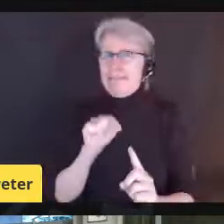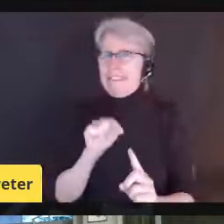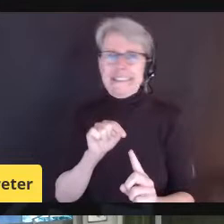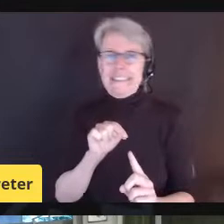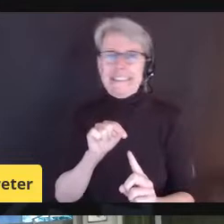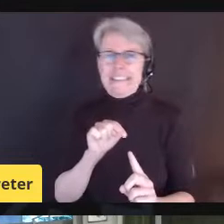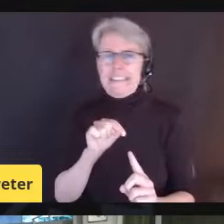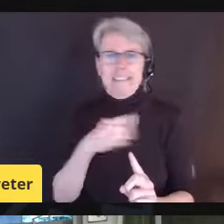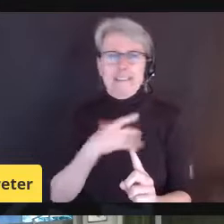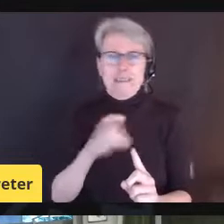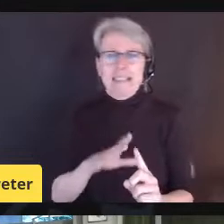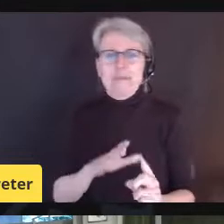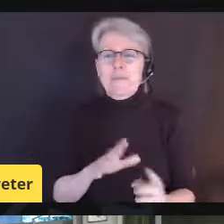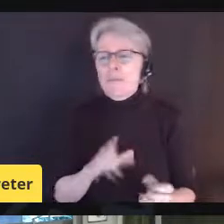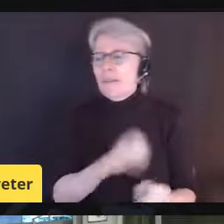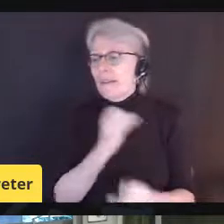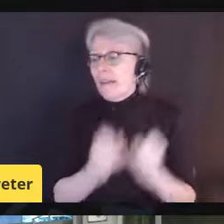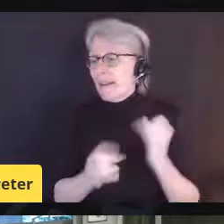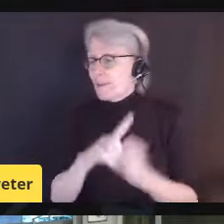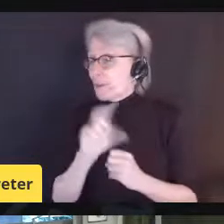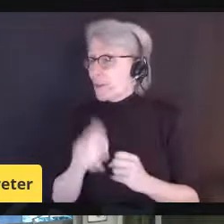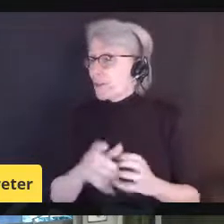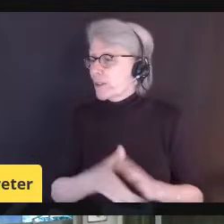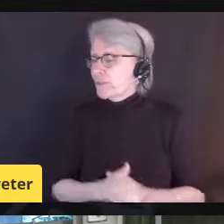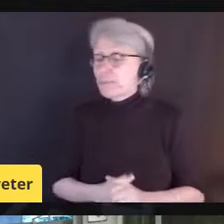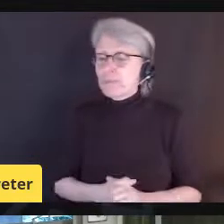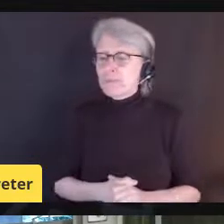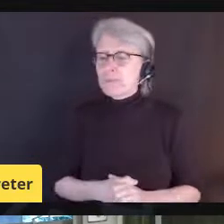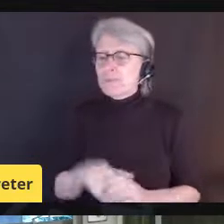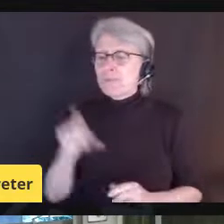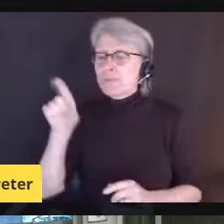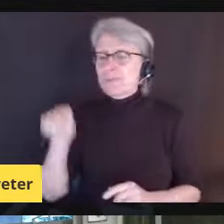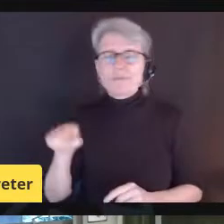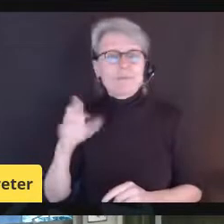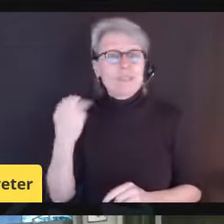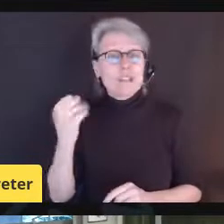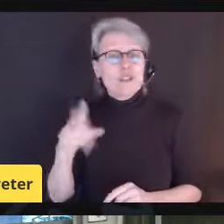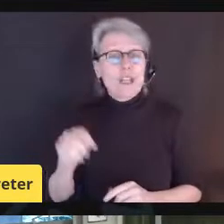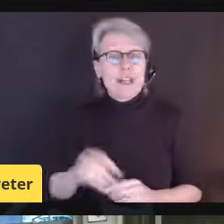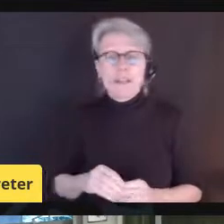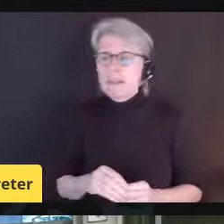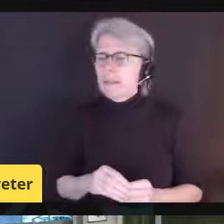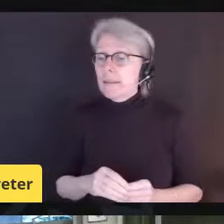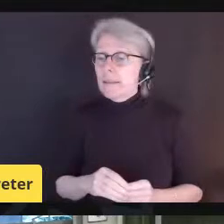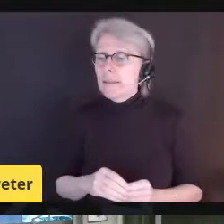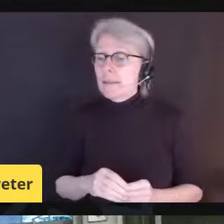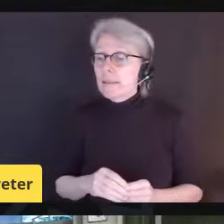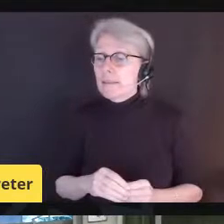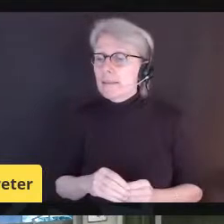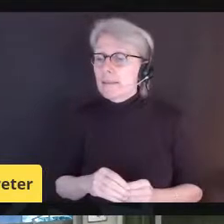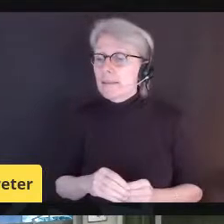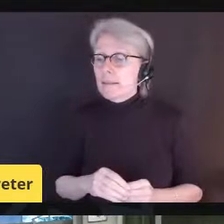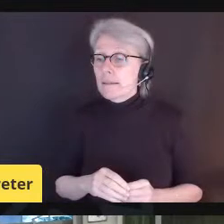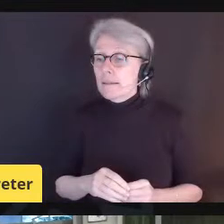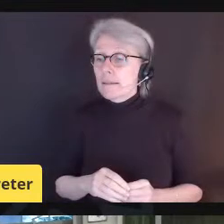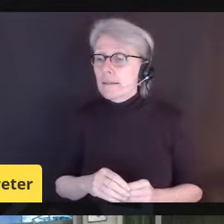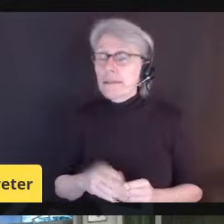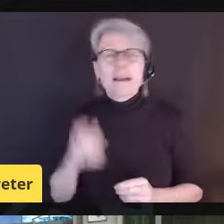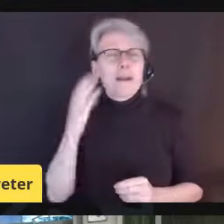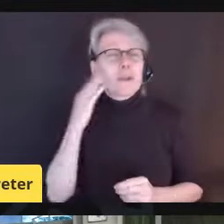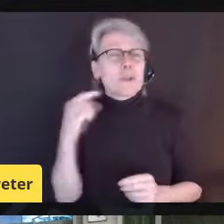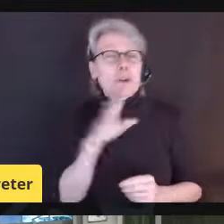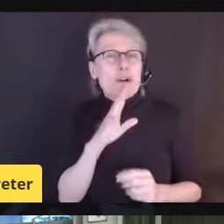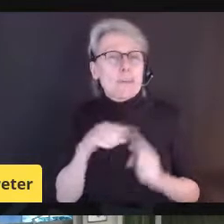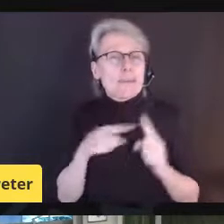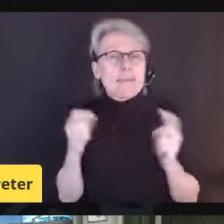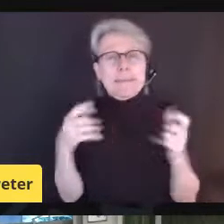All right, and one last question from the chat. Is there any part, I know we talked a little bit about spooky parts, but is there